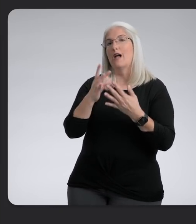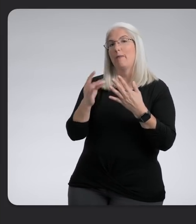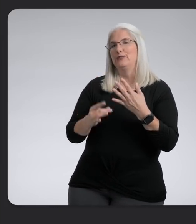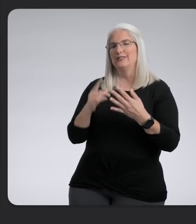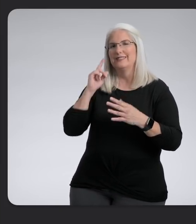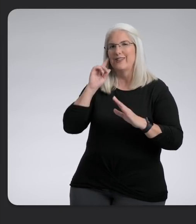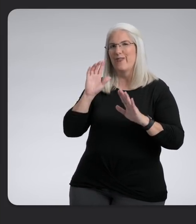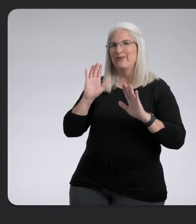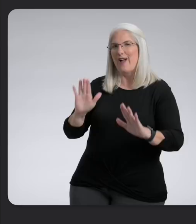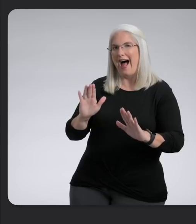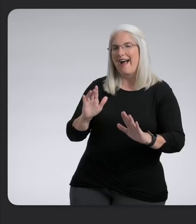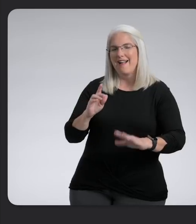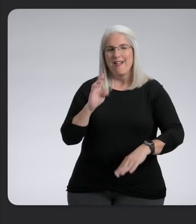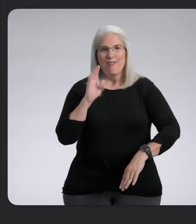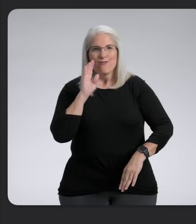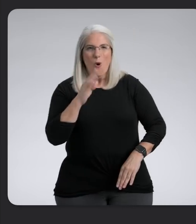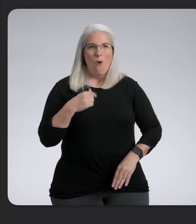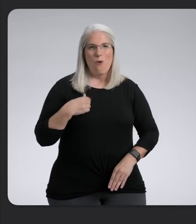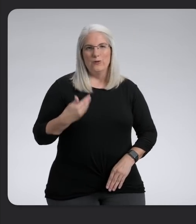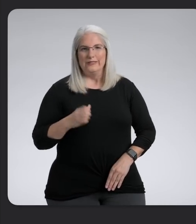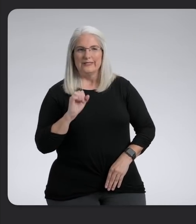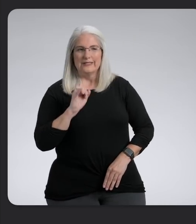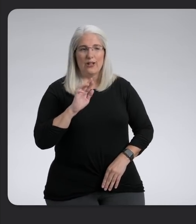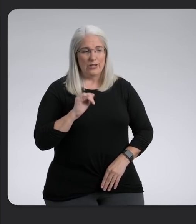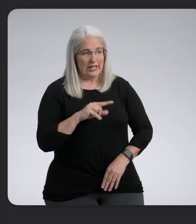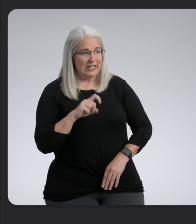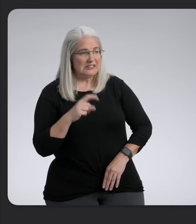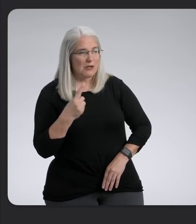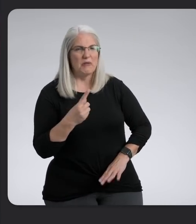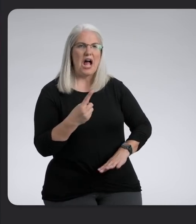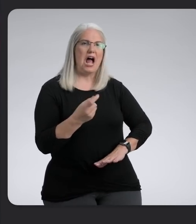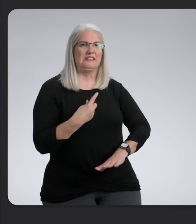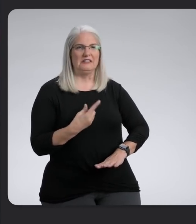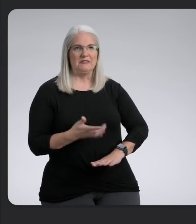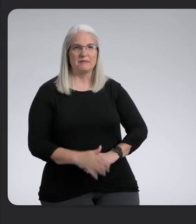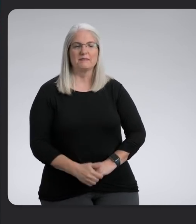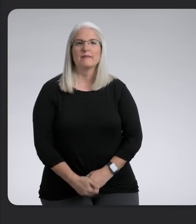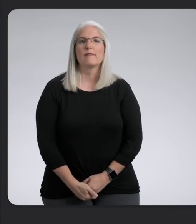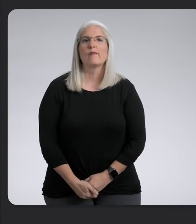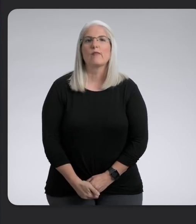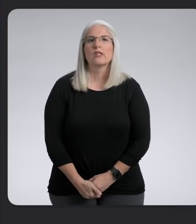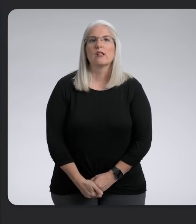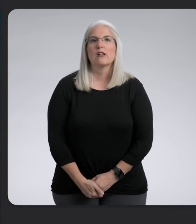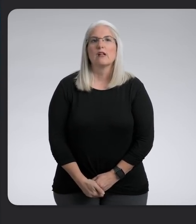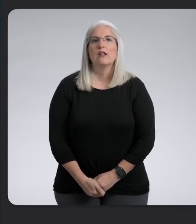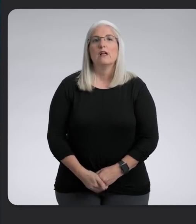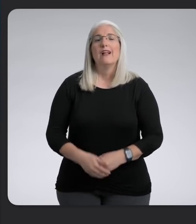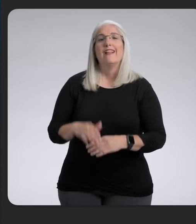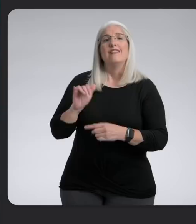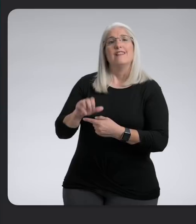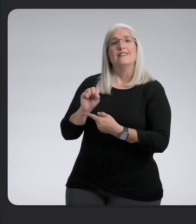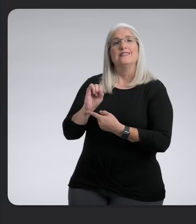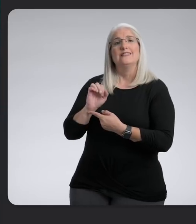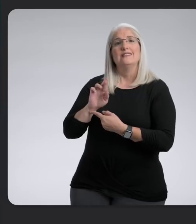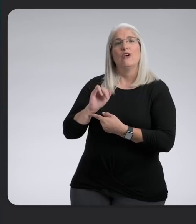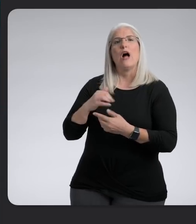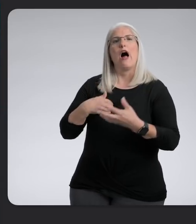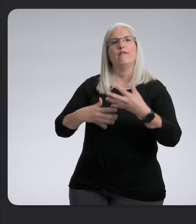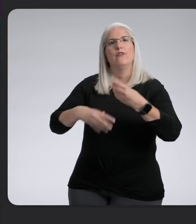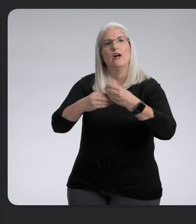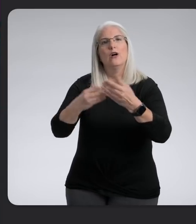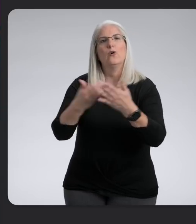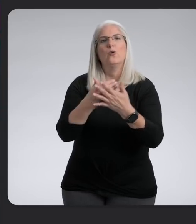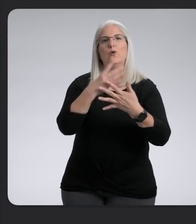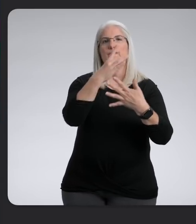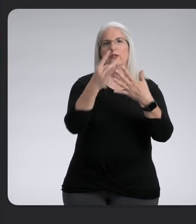Hi, I'm Siri. If you need anything, just ask. Now, Siri has a ton of great new features this year, but today